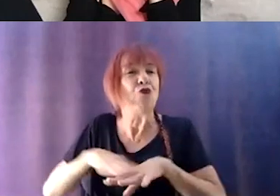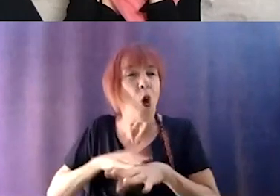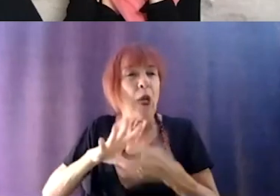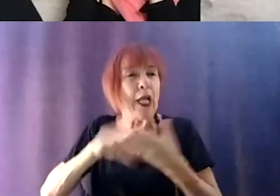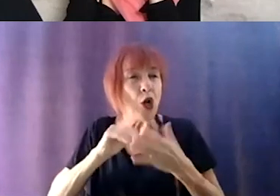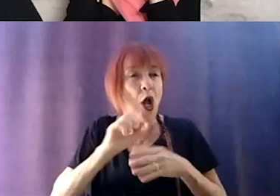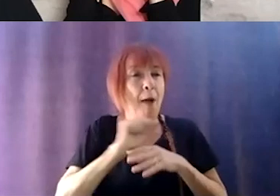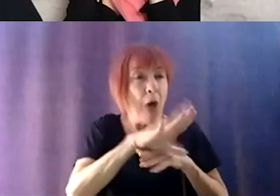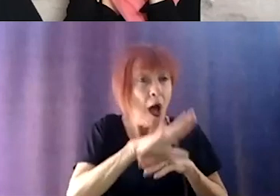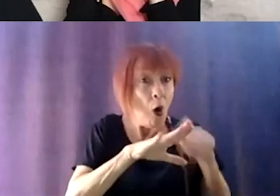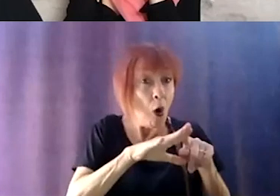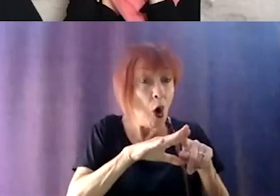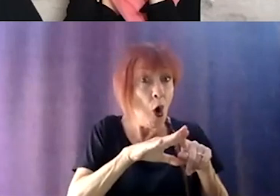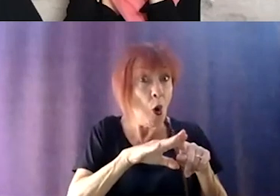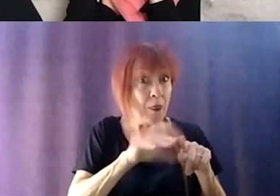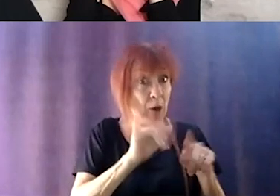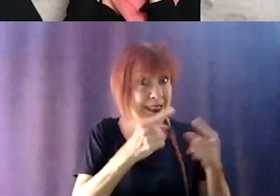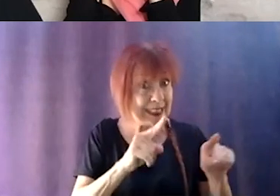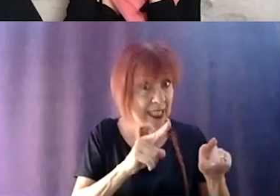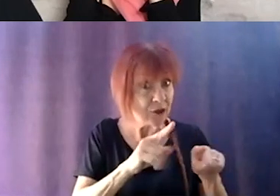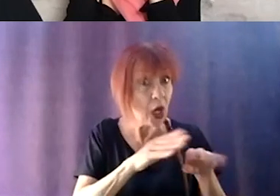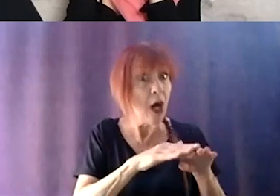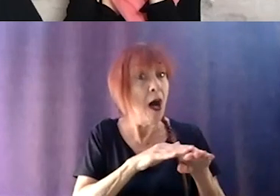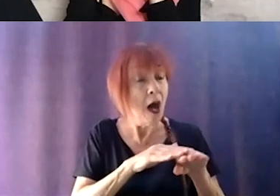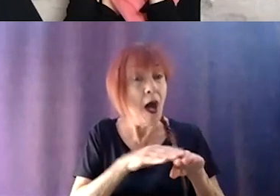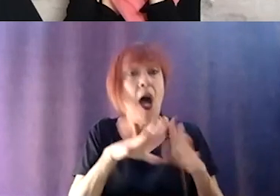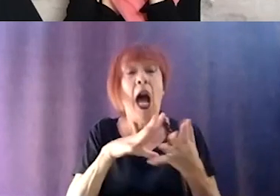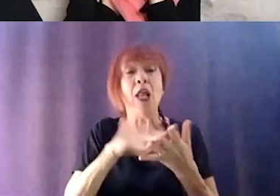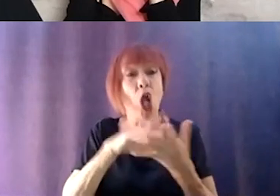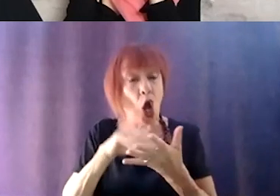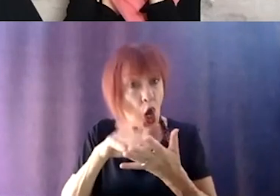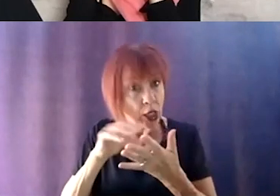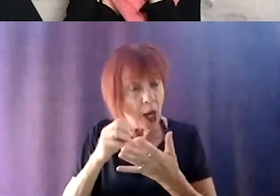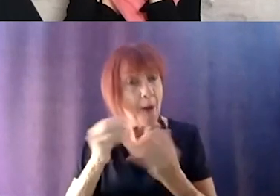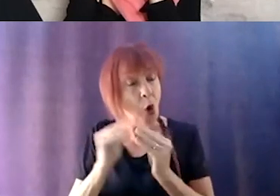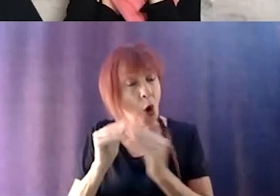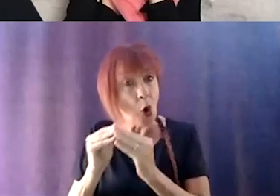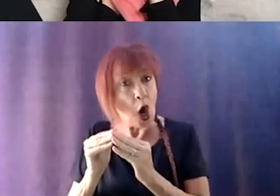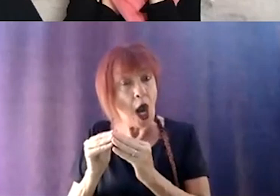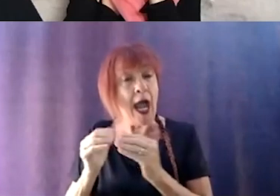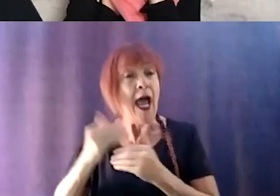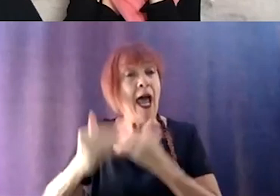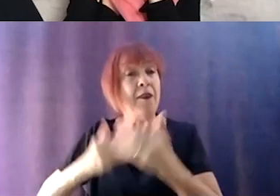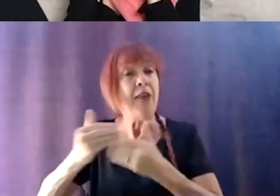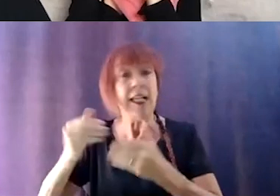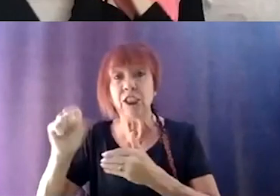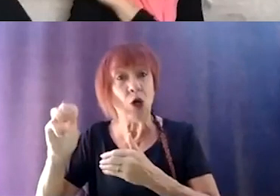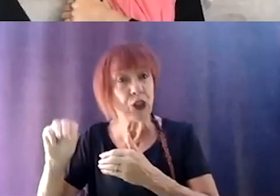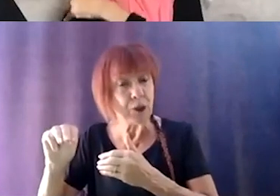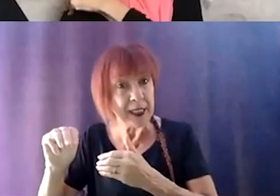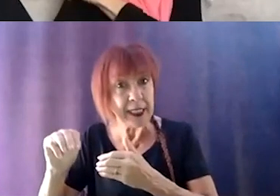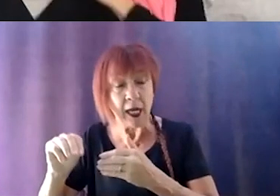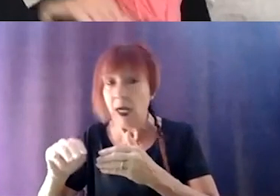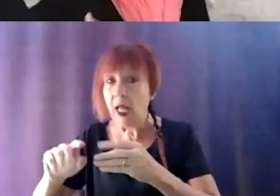didn't know what was going to come next in my career, but then social media kind of took off and started. And all of those things that I had learned for years